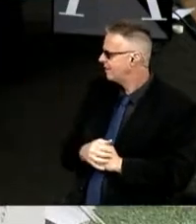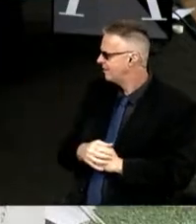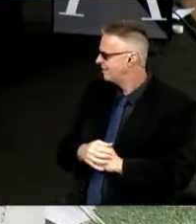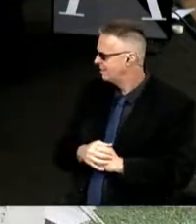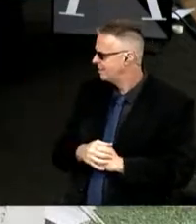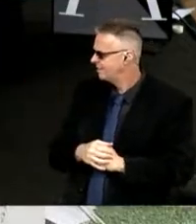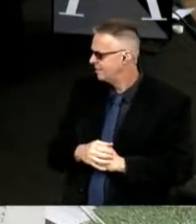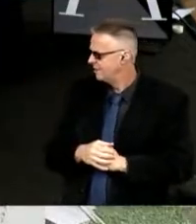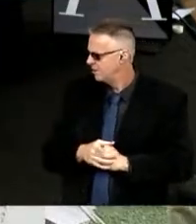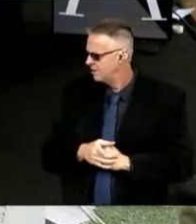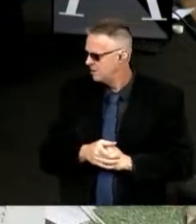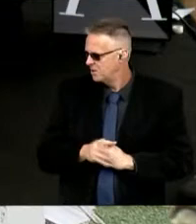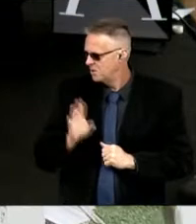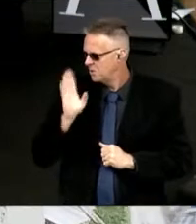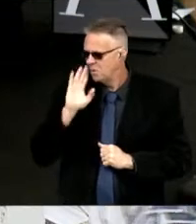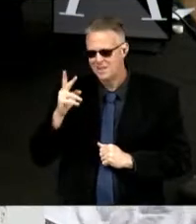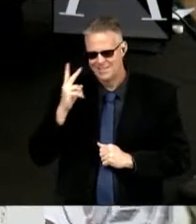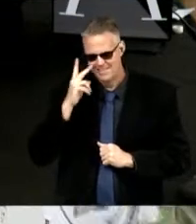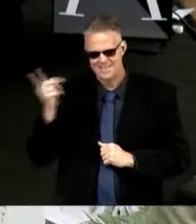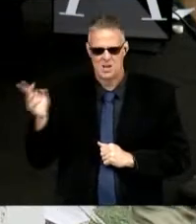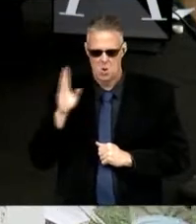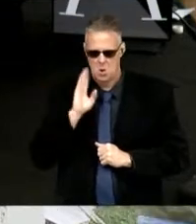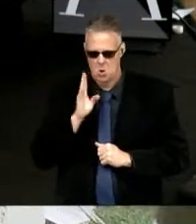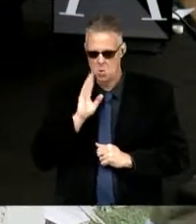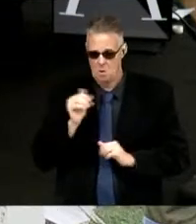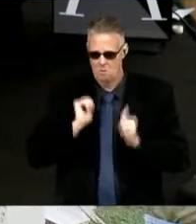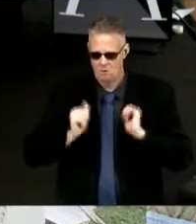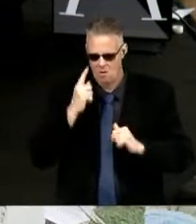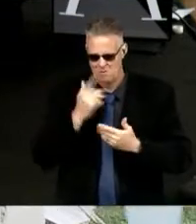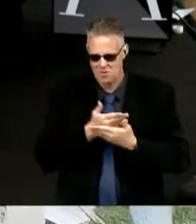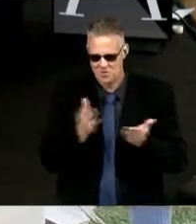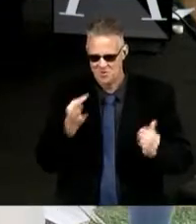You're going to see him a little later. He's going to perform for you.